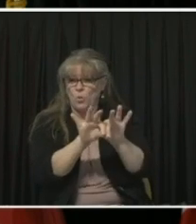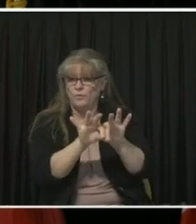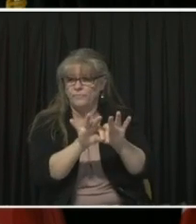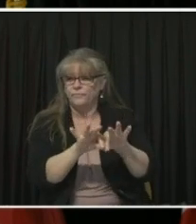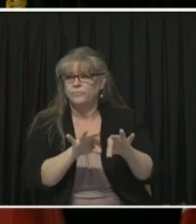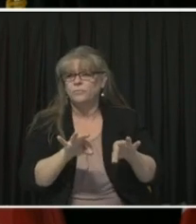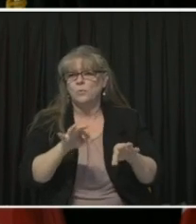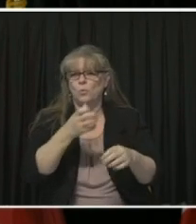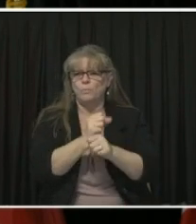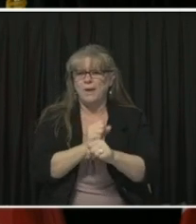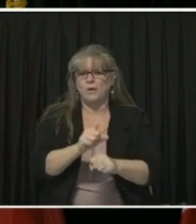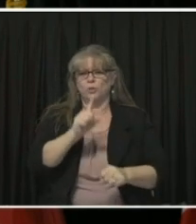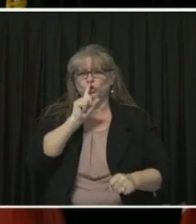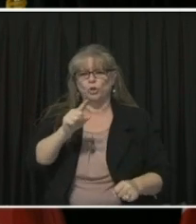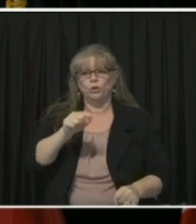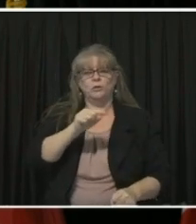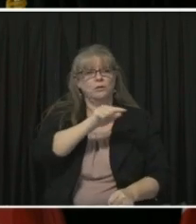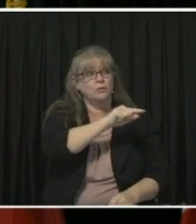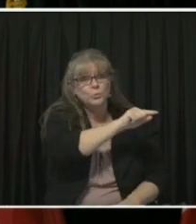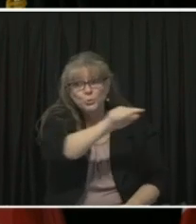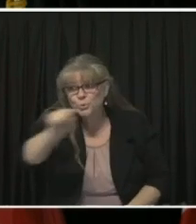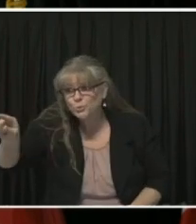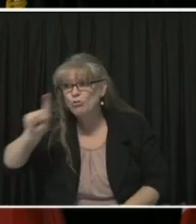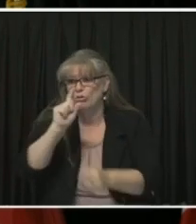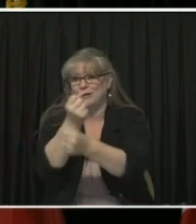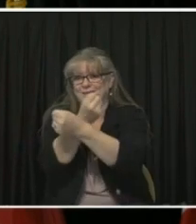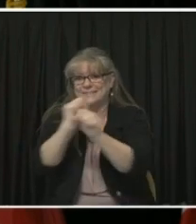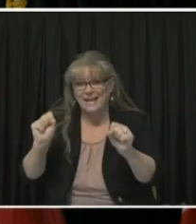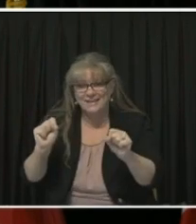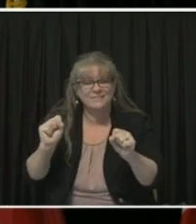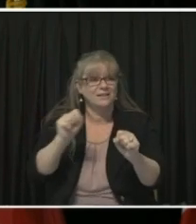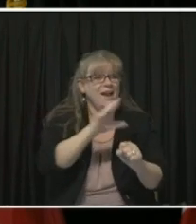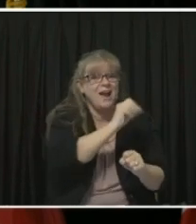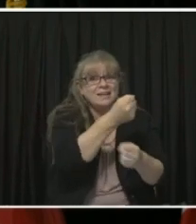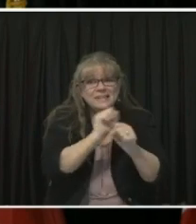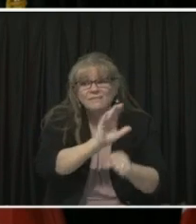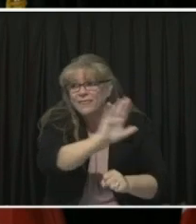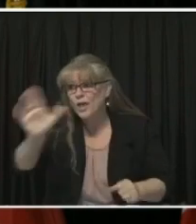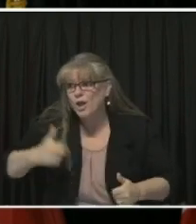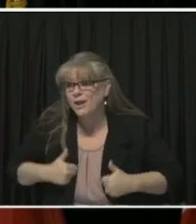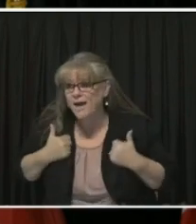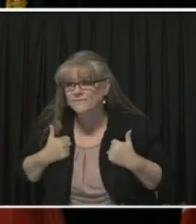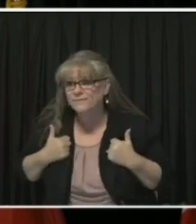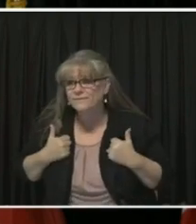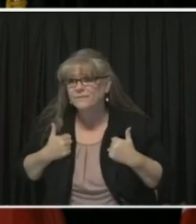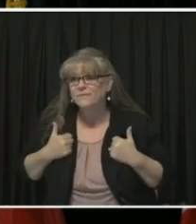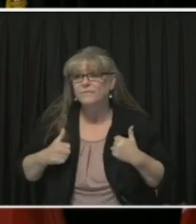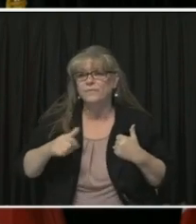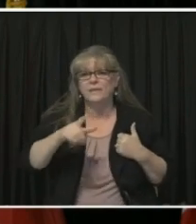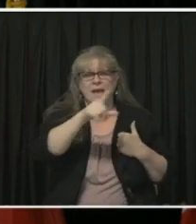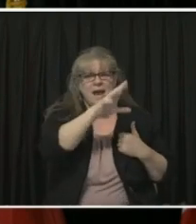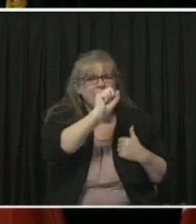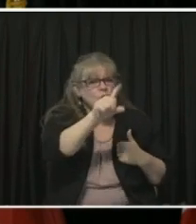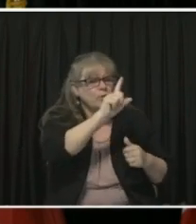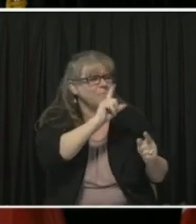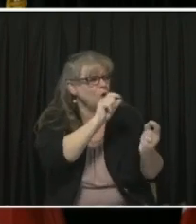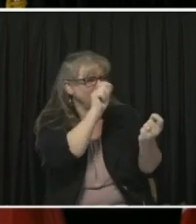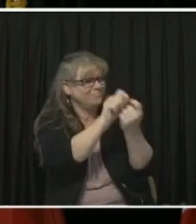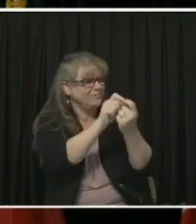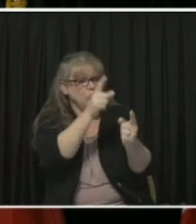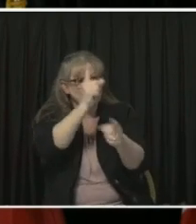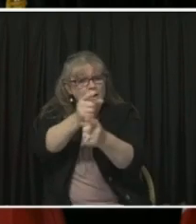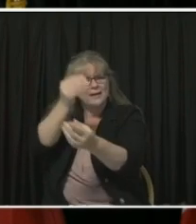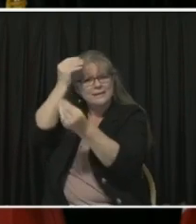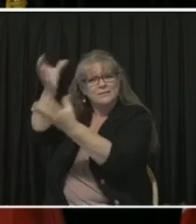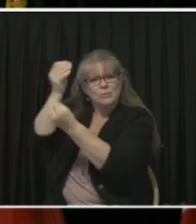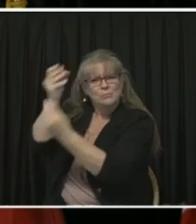and to make sure that you're empowered with the information you need to make the right choices to keep yourself and your family safe. I also want to point